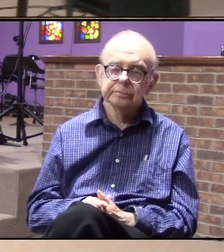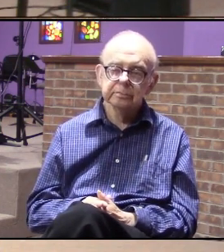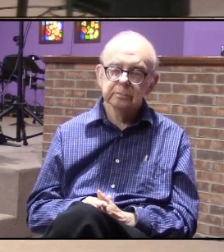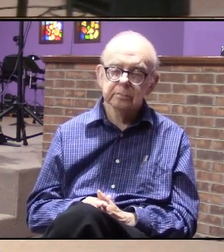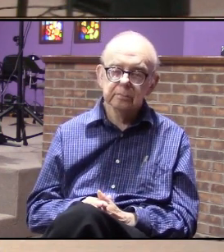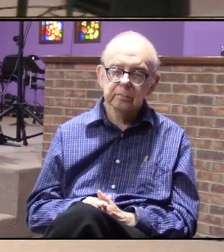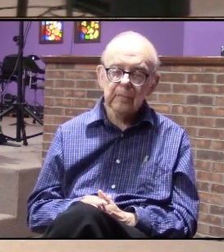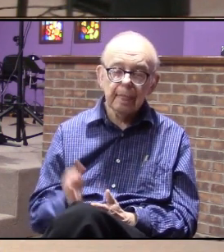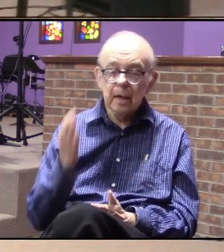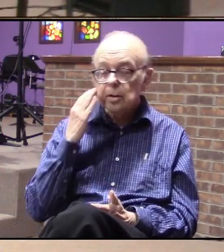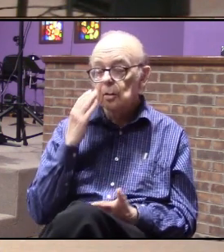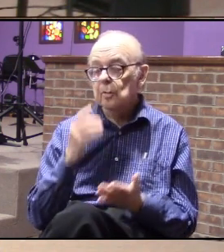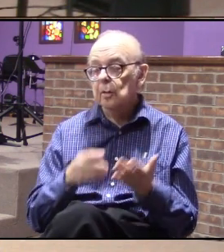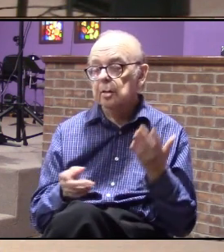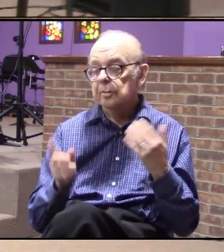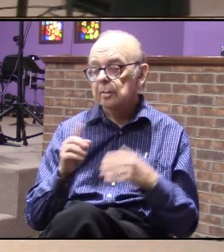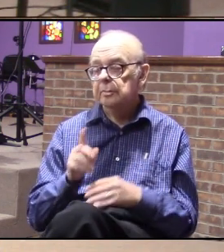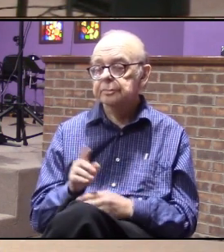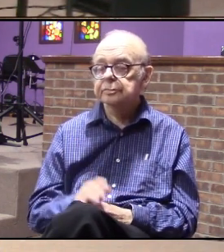And you know what?